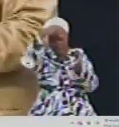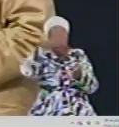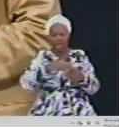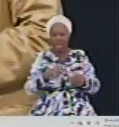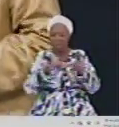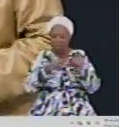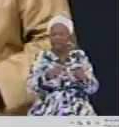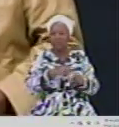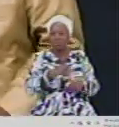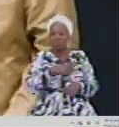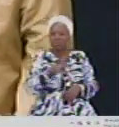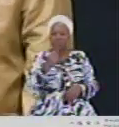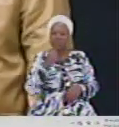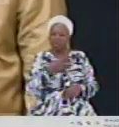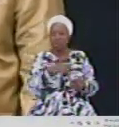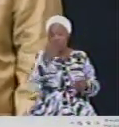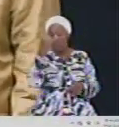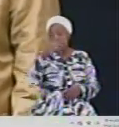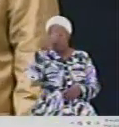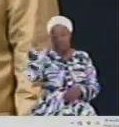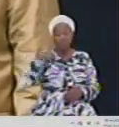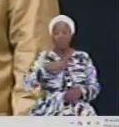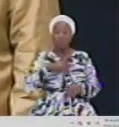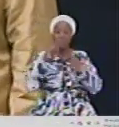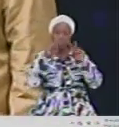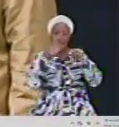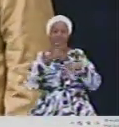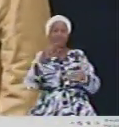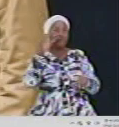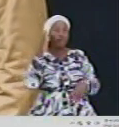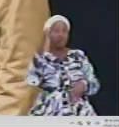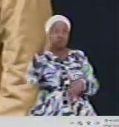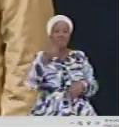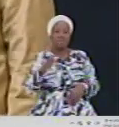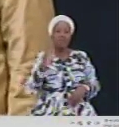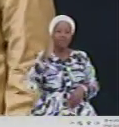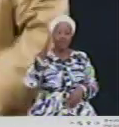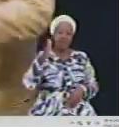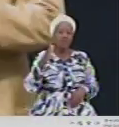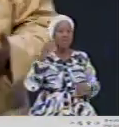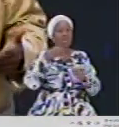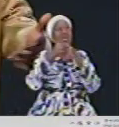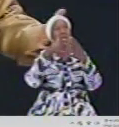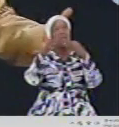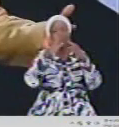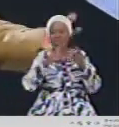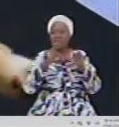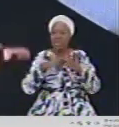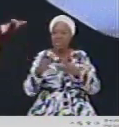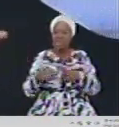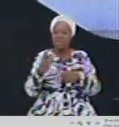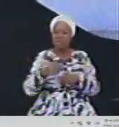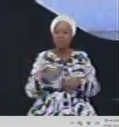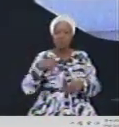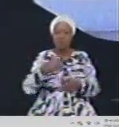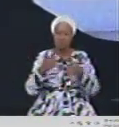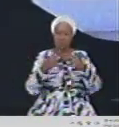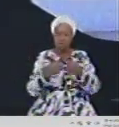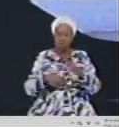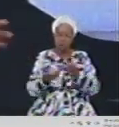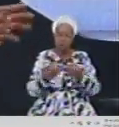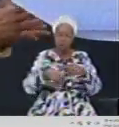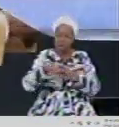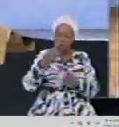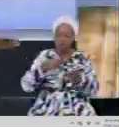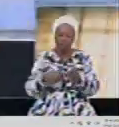to be diligent. Why? We're looking at the future. The future in heaven. We want to come out of this